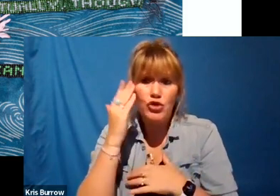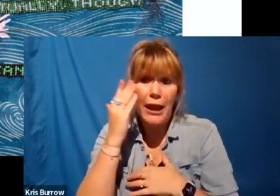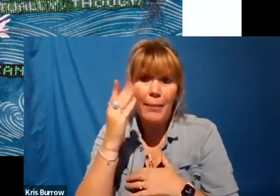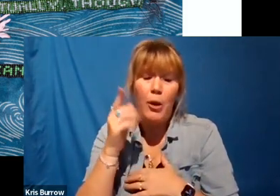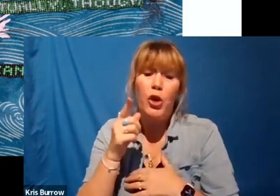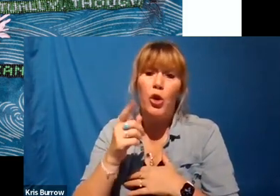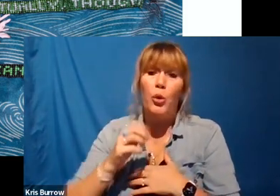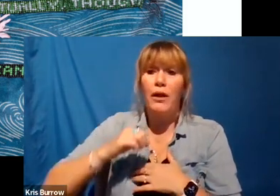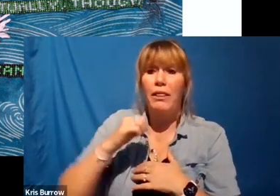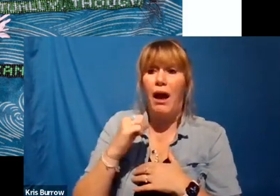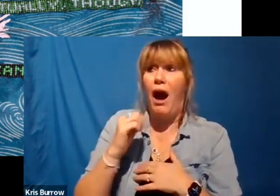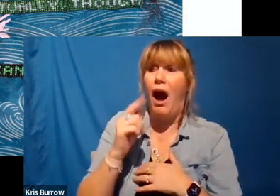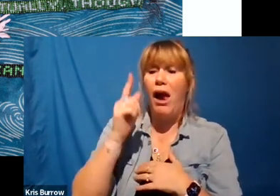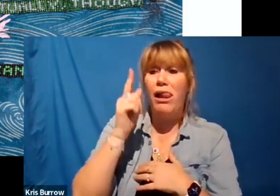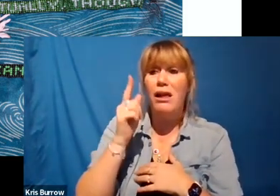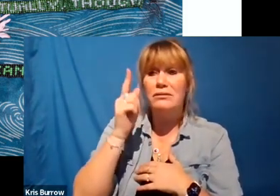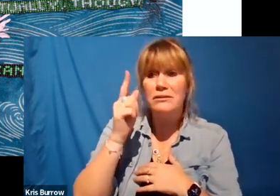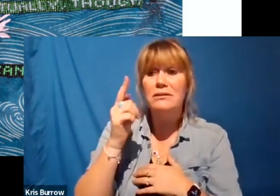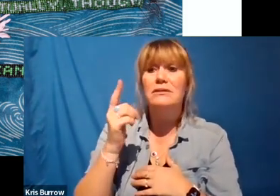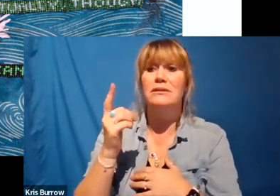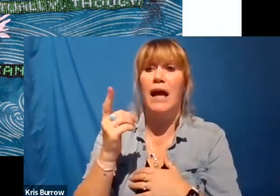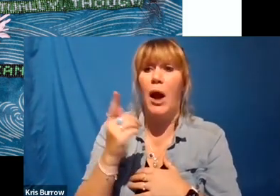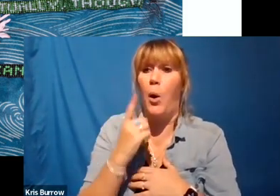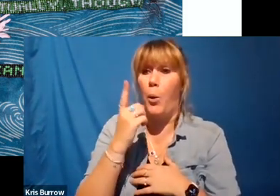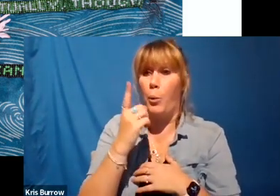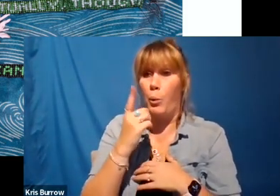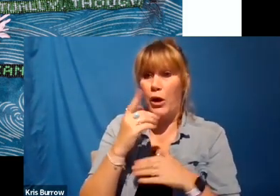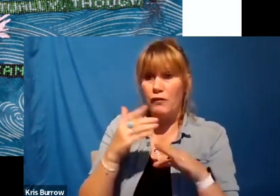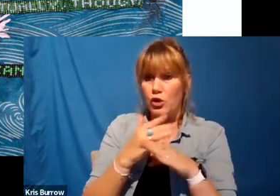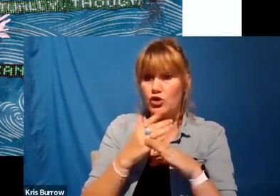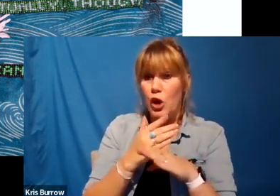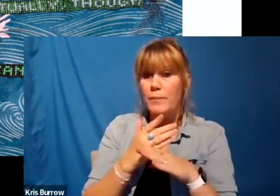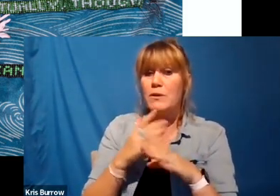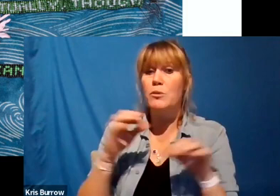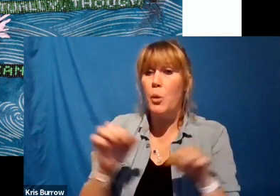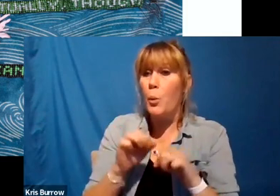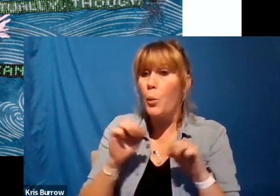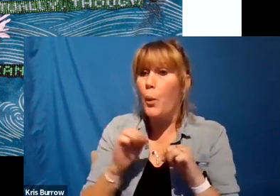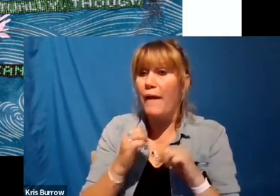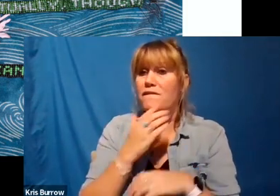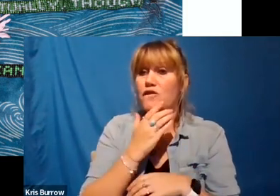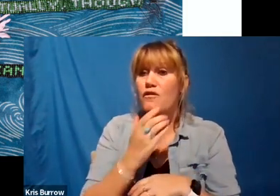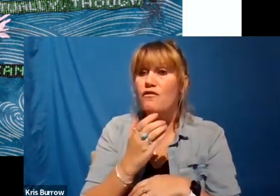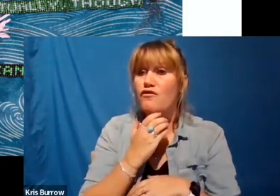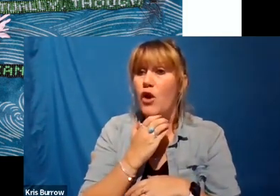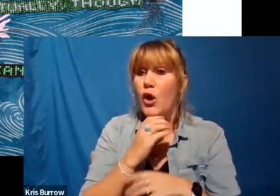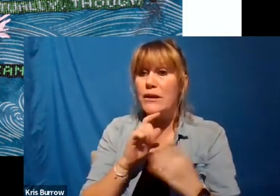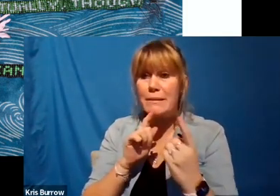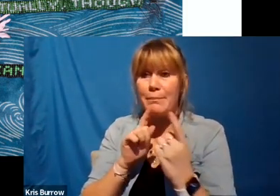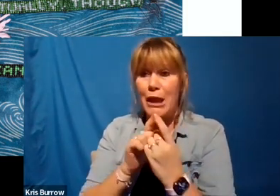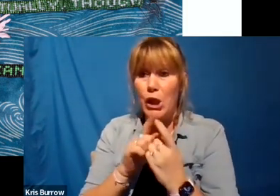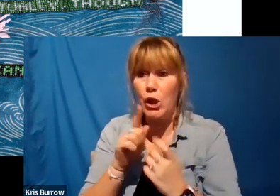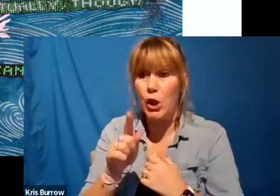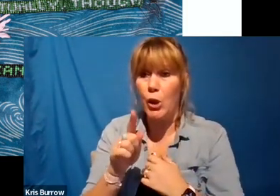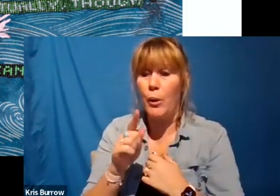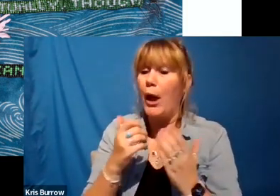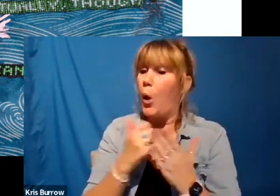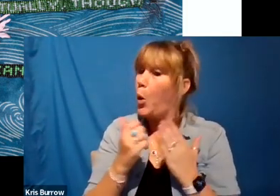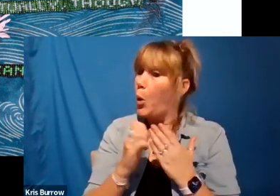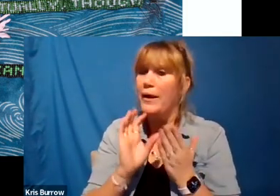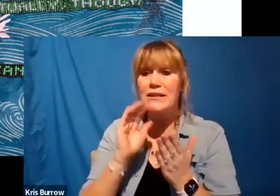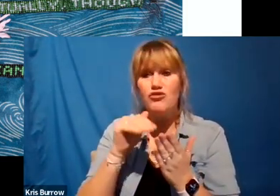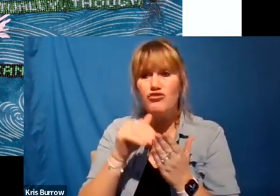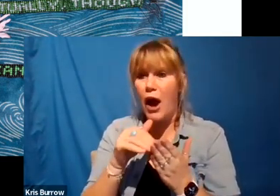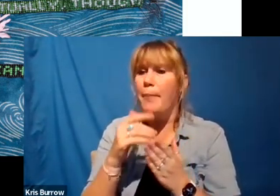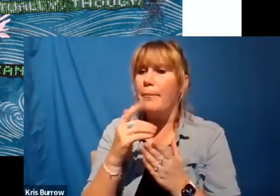apparently one of your jobs up there is to wait for a frog to greet you. He always arrives eventually, though it can take him a while to hop.